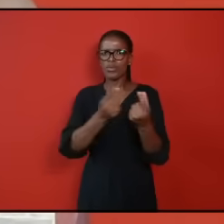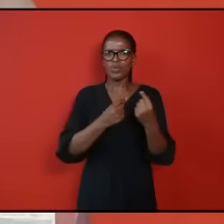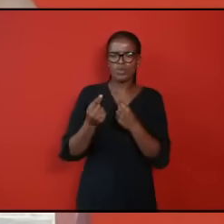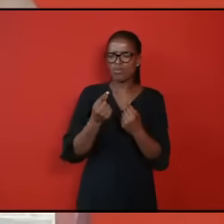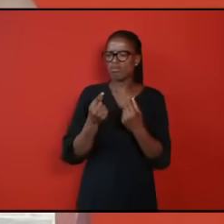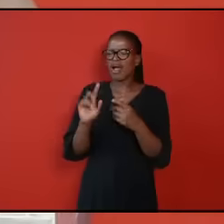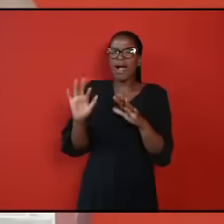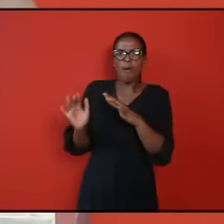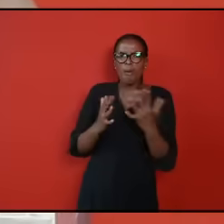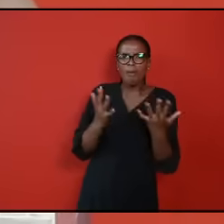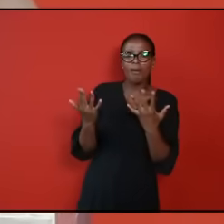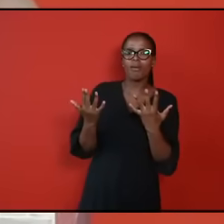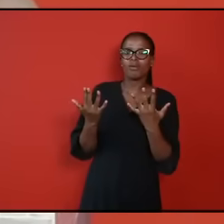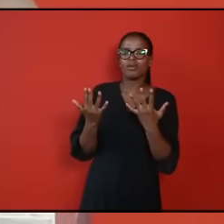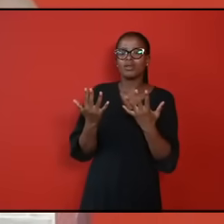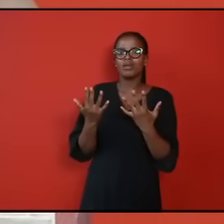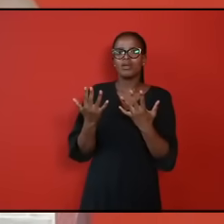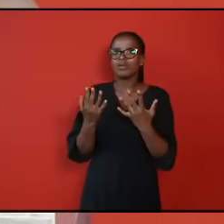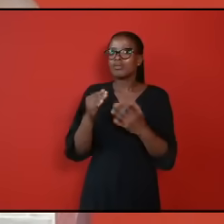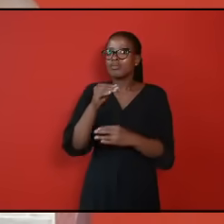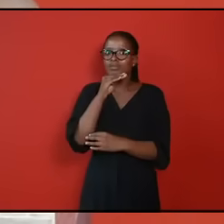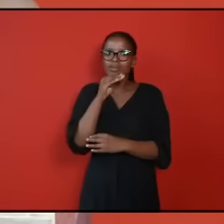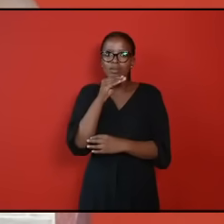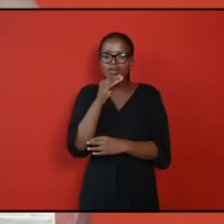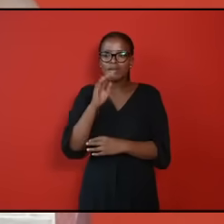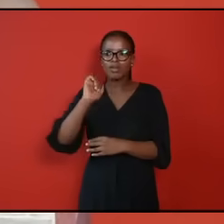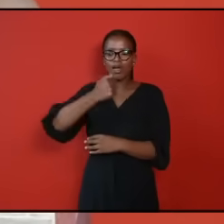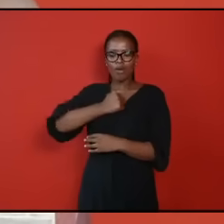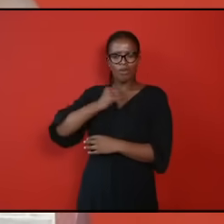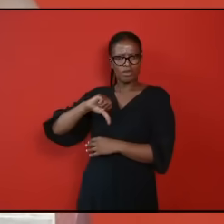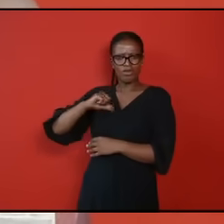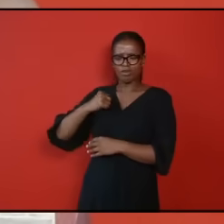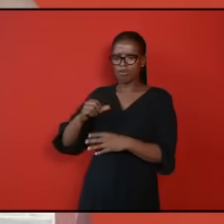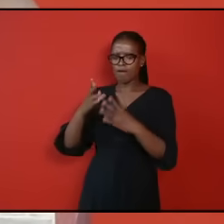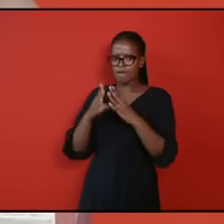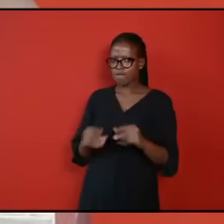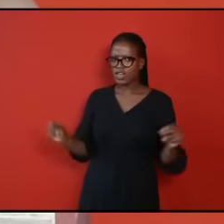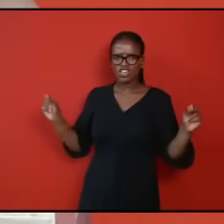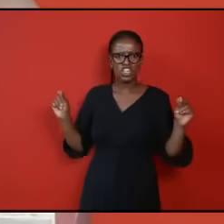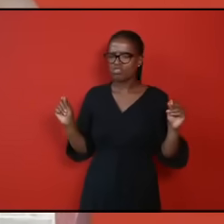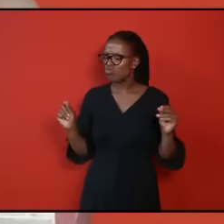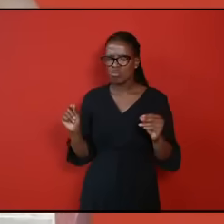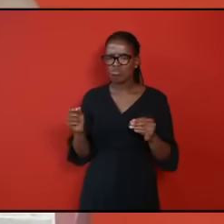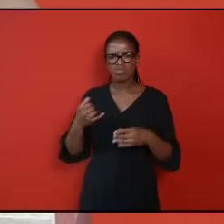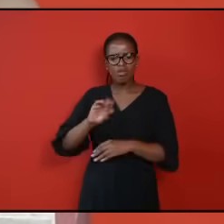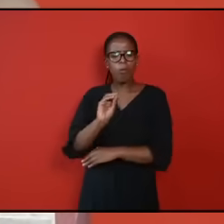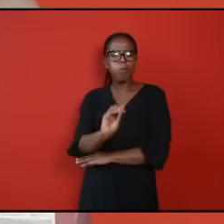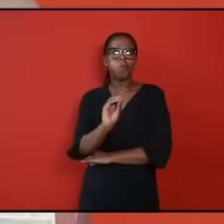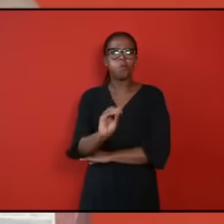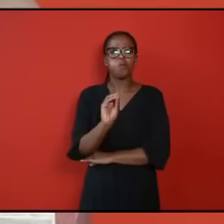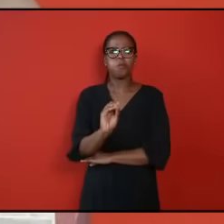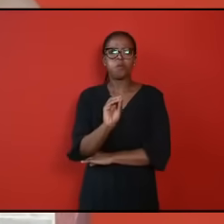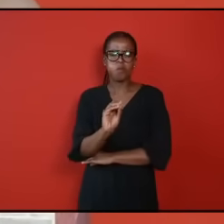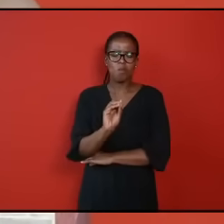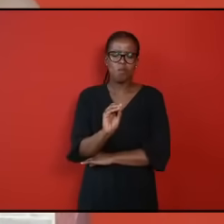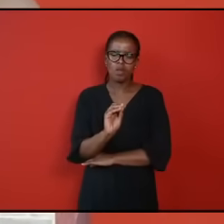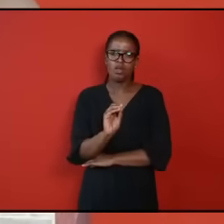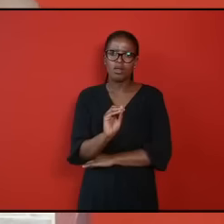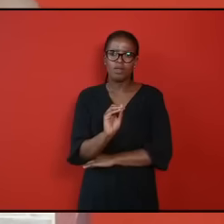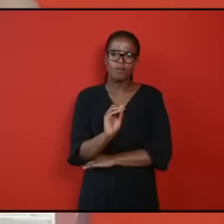rerun. Doesn't mean the municipality is gone. There's no longer a municipality. No. There